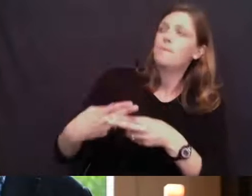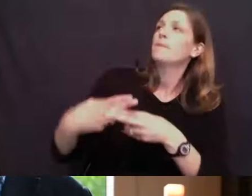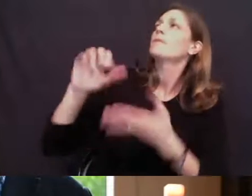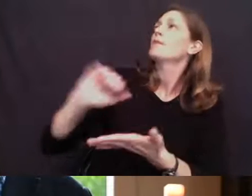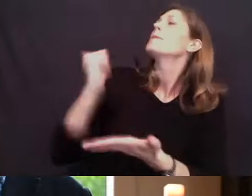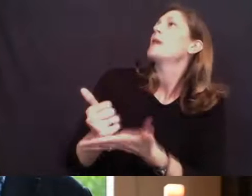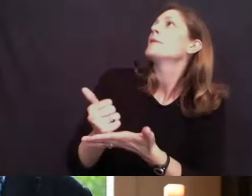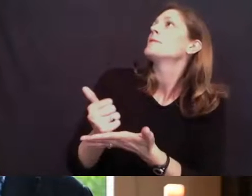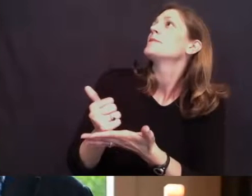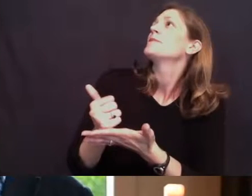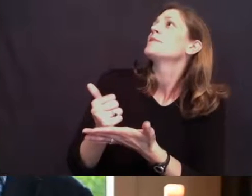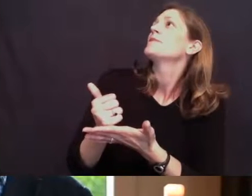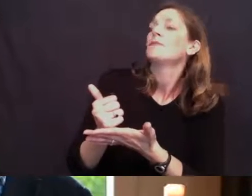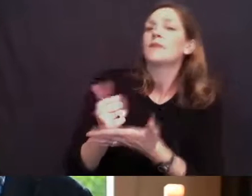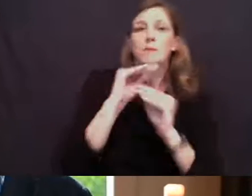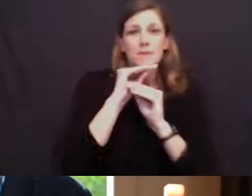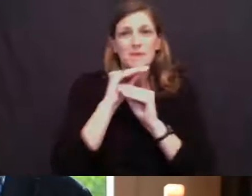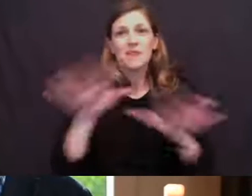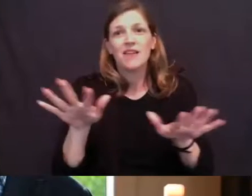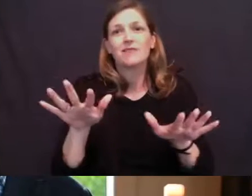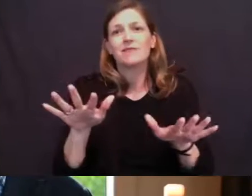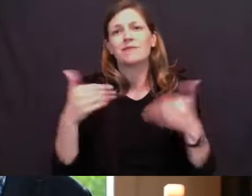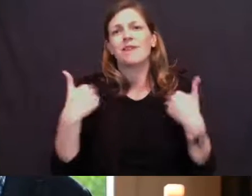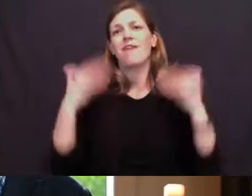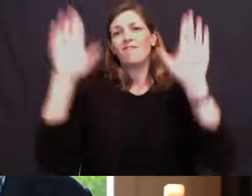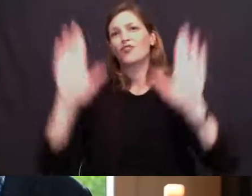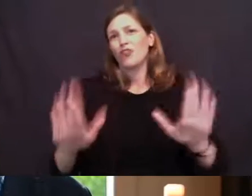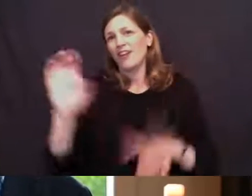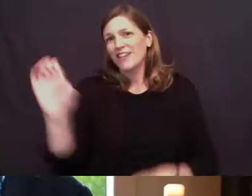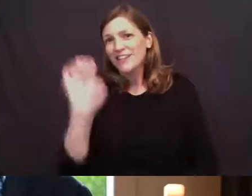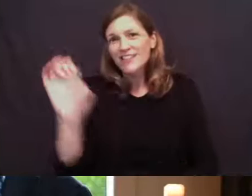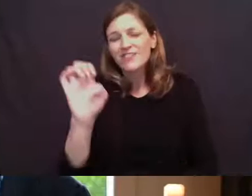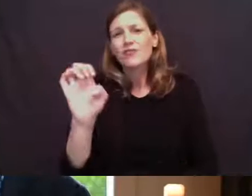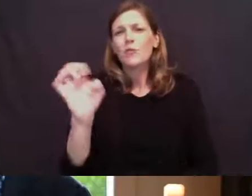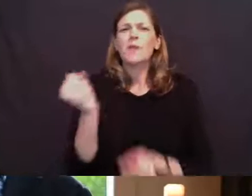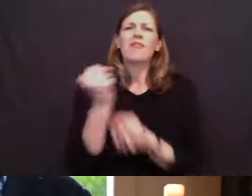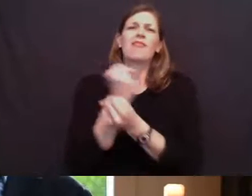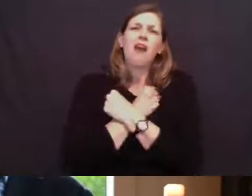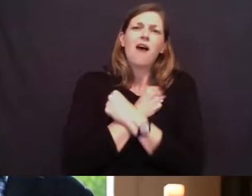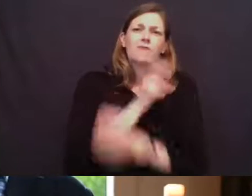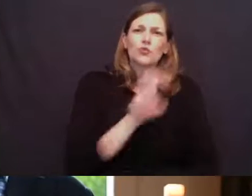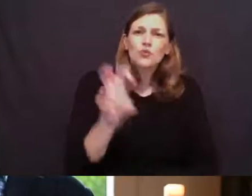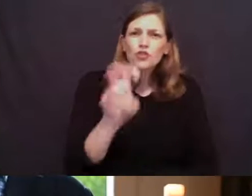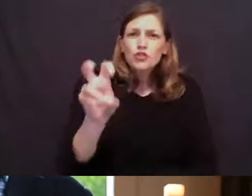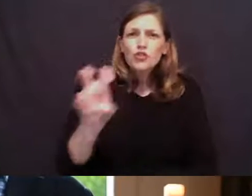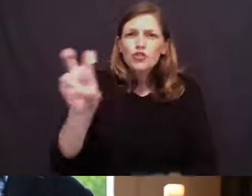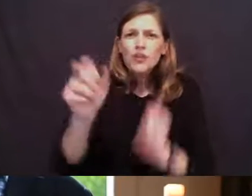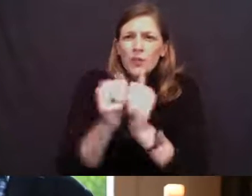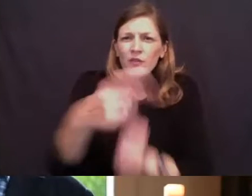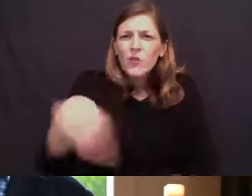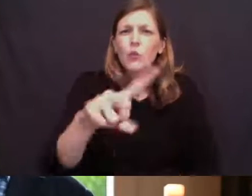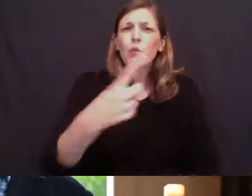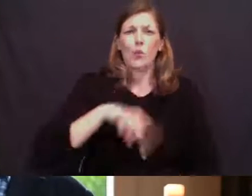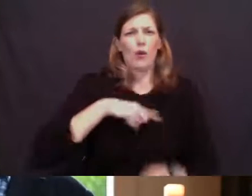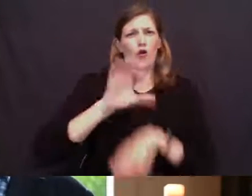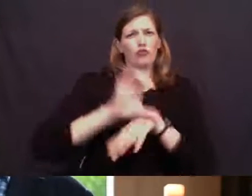amen. Be blessed. Have a great Easter, and we would love to journey with you. We are a church that strives